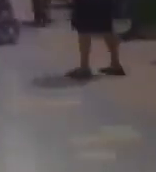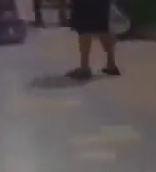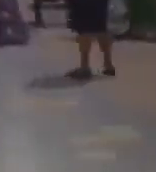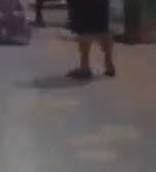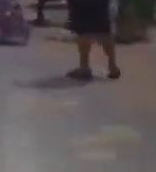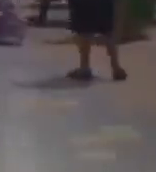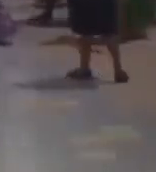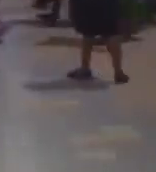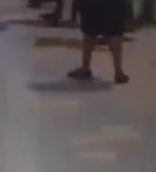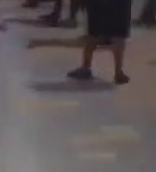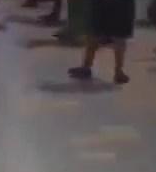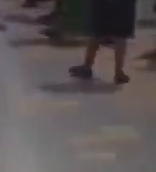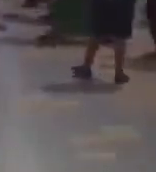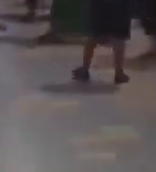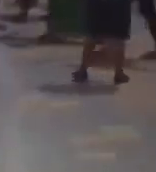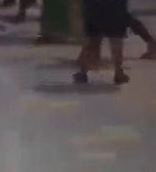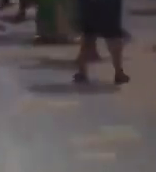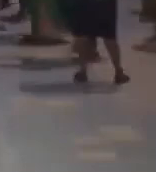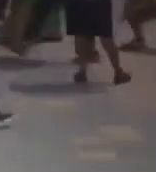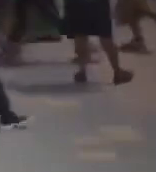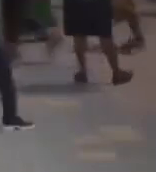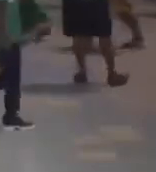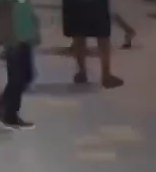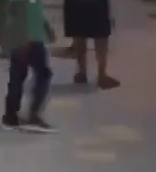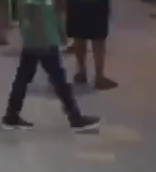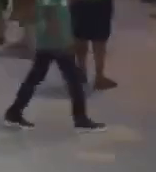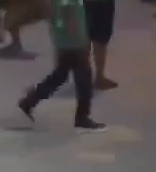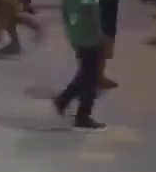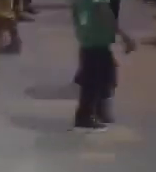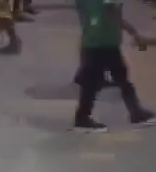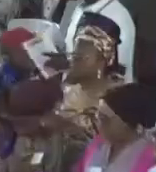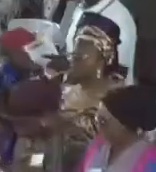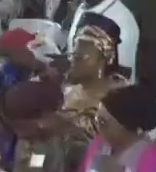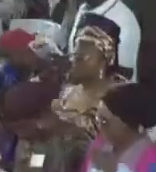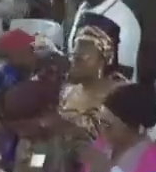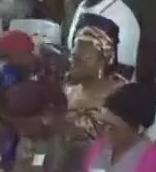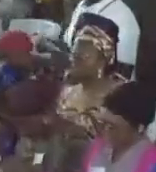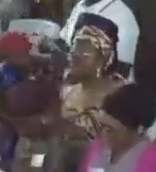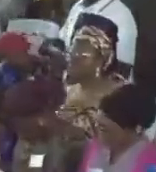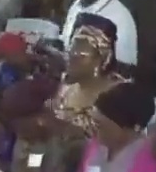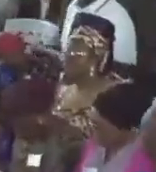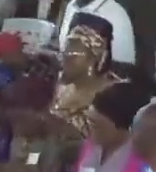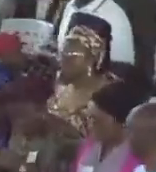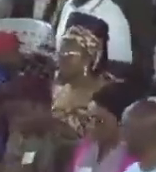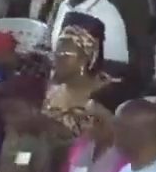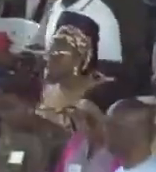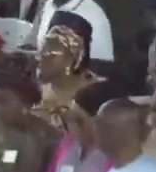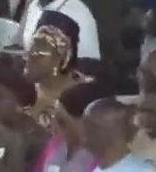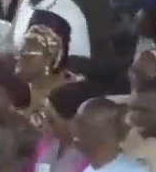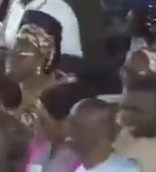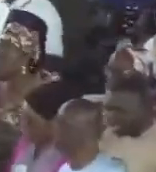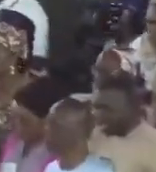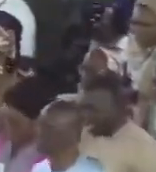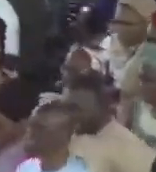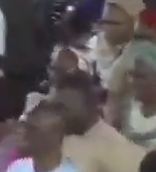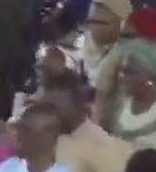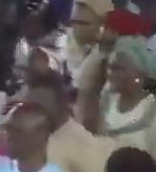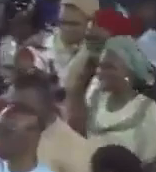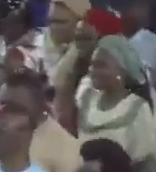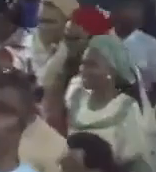Amama korondra makasheke rende remokoronde. Enkeke remokoshantu